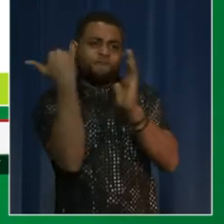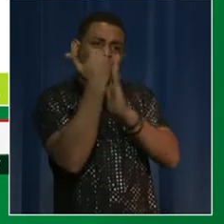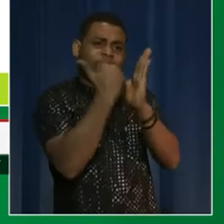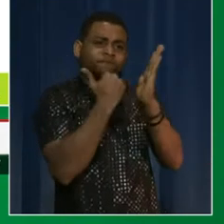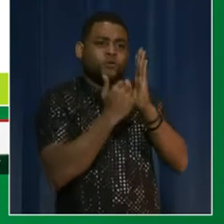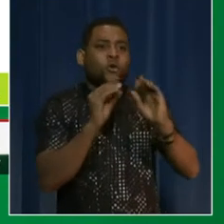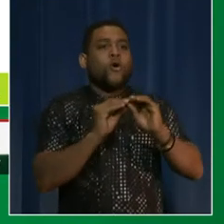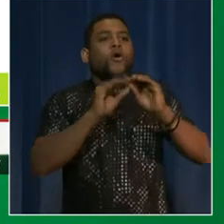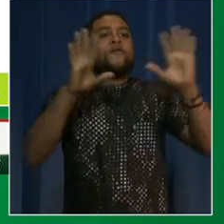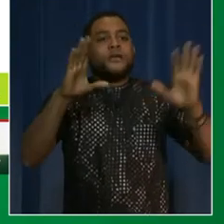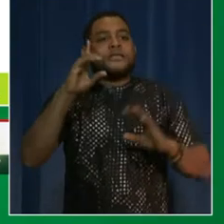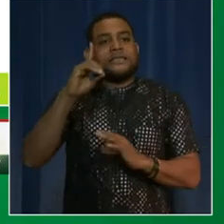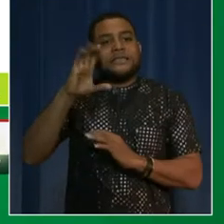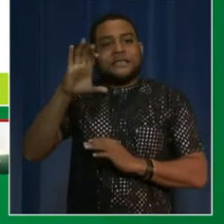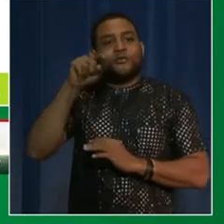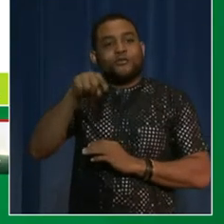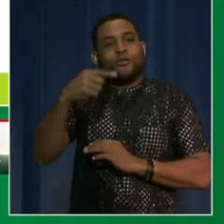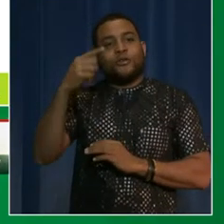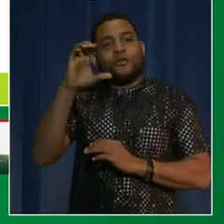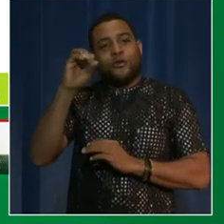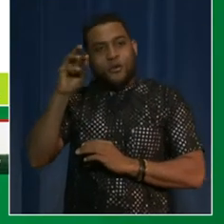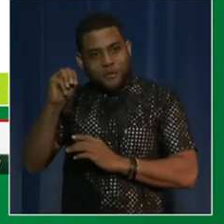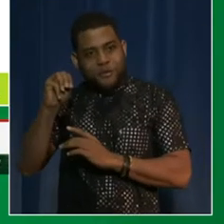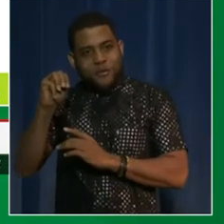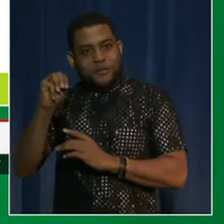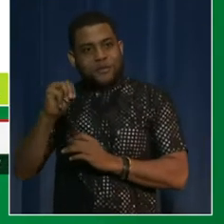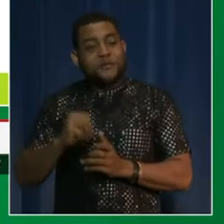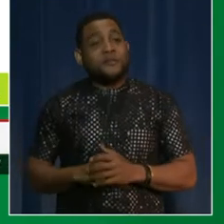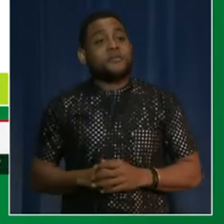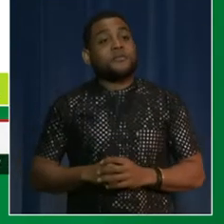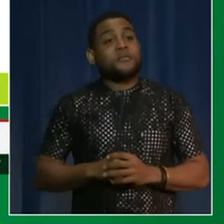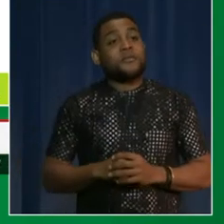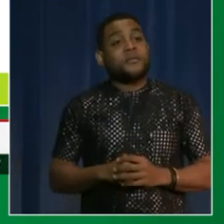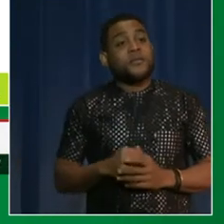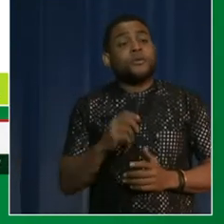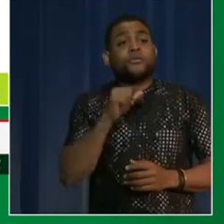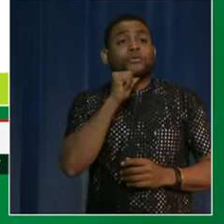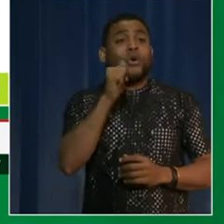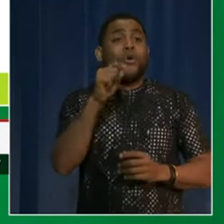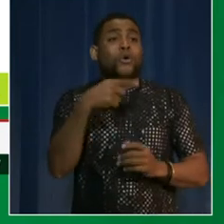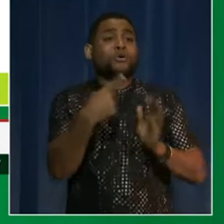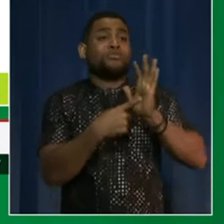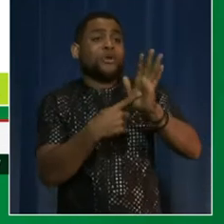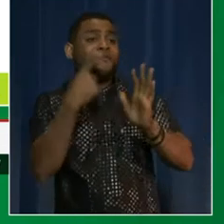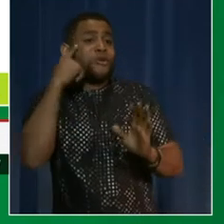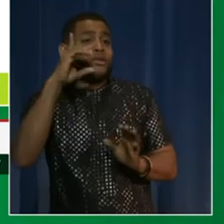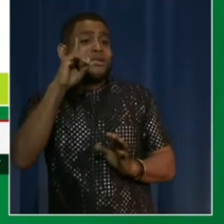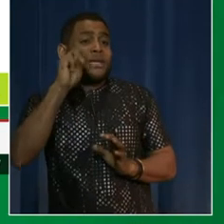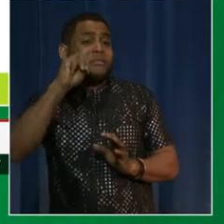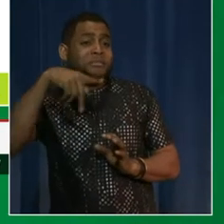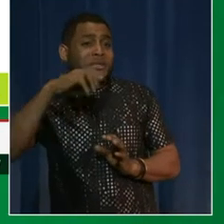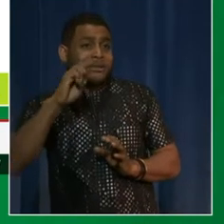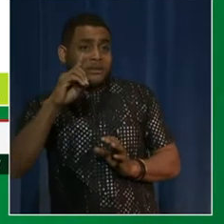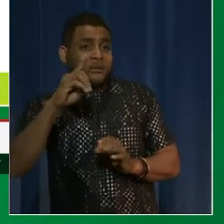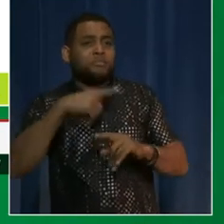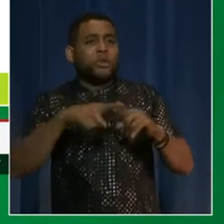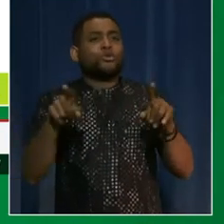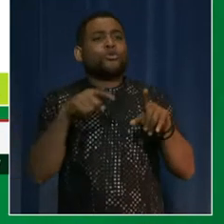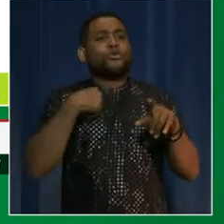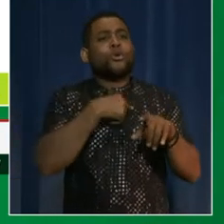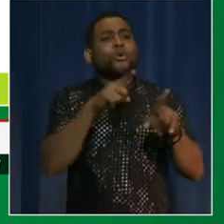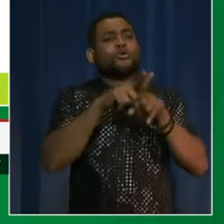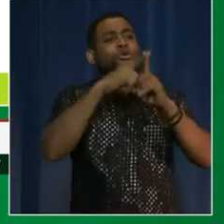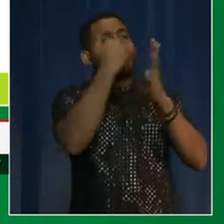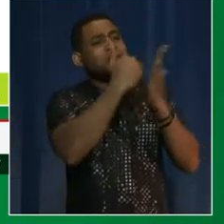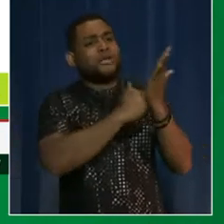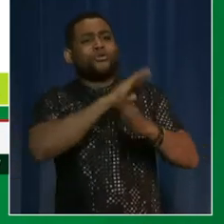business development, all of our real estate, and we do that not just for DMPED, but across the agencies. We list those opportunities. So two things to